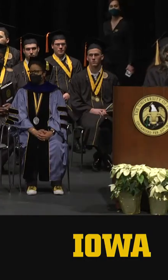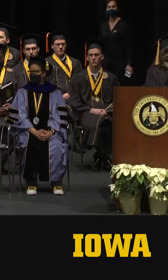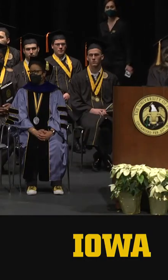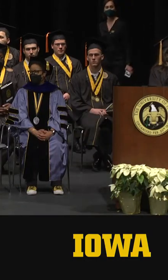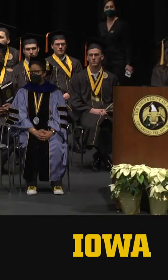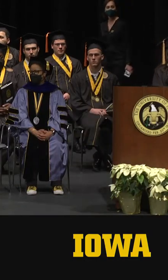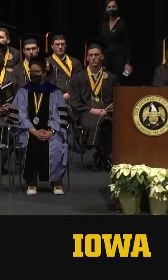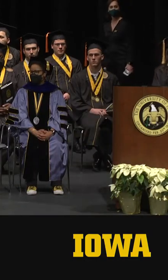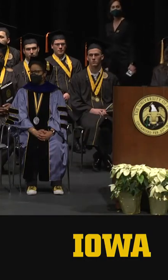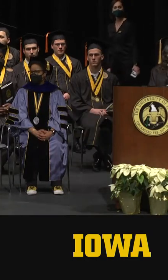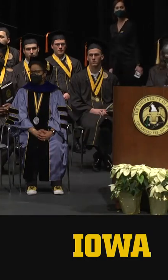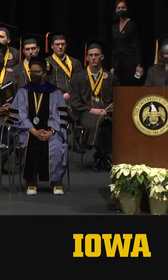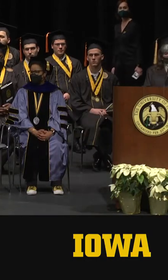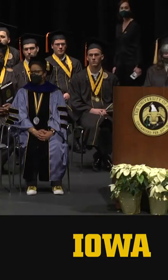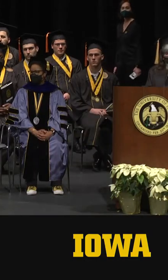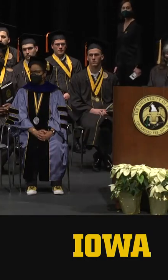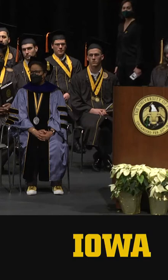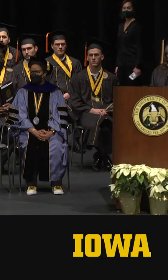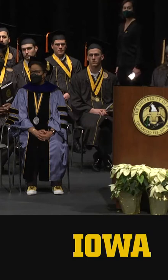Congratulations.